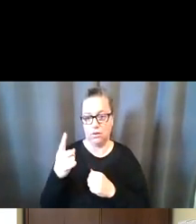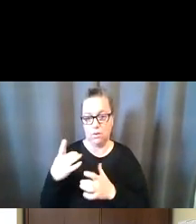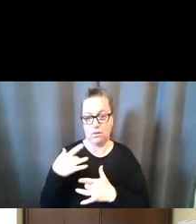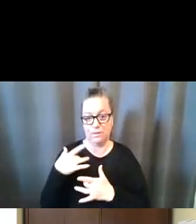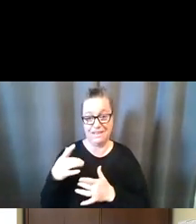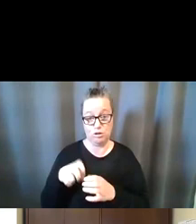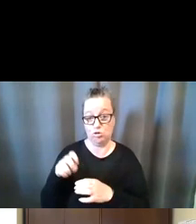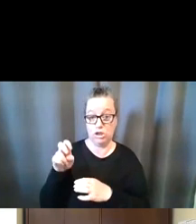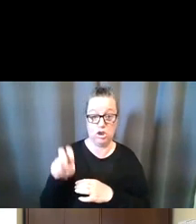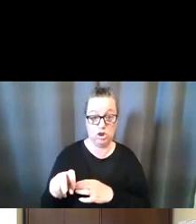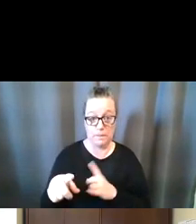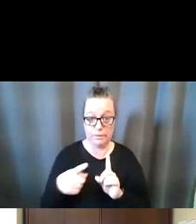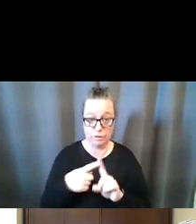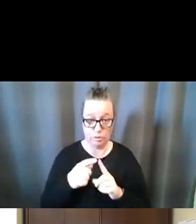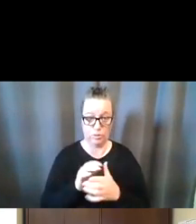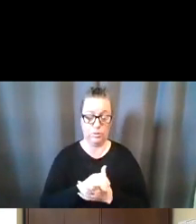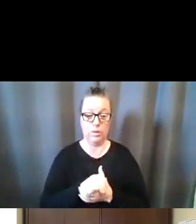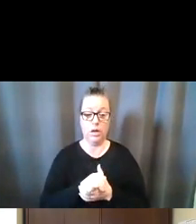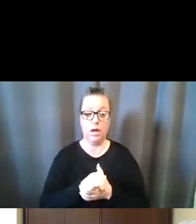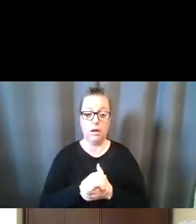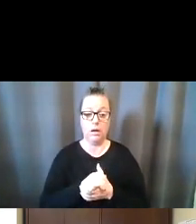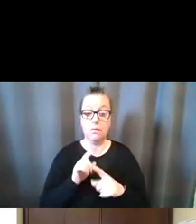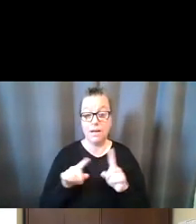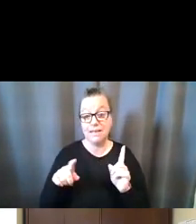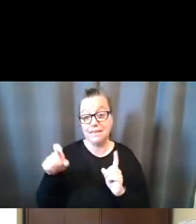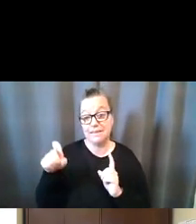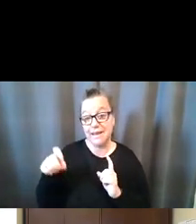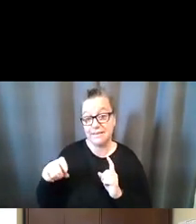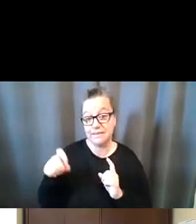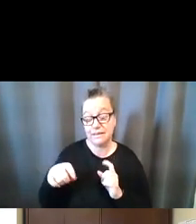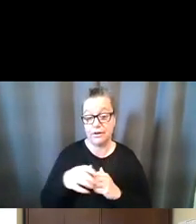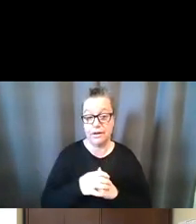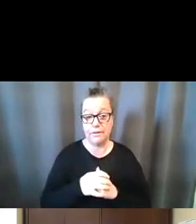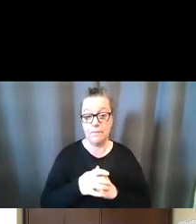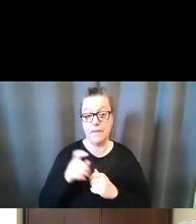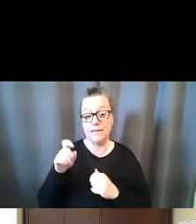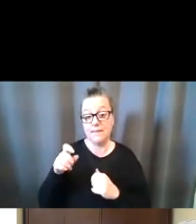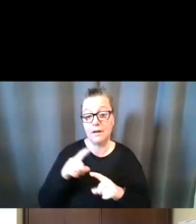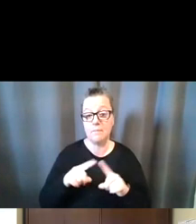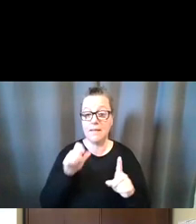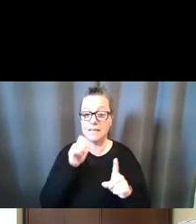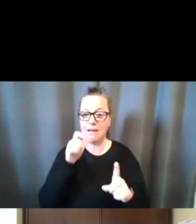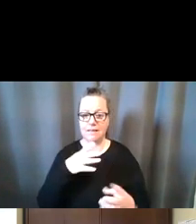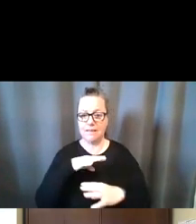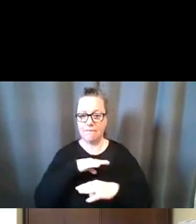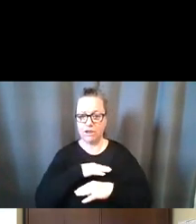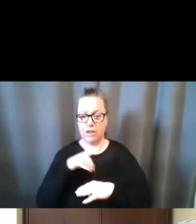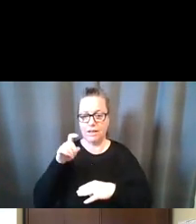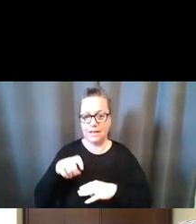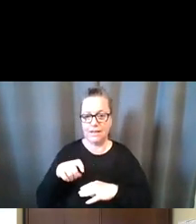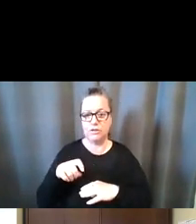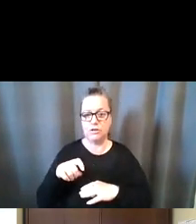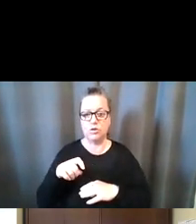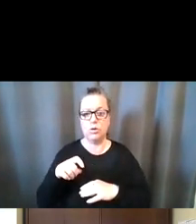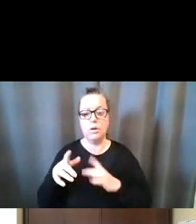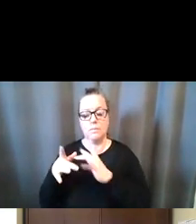jump to, but it's necessary. It's necessary. It's just not sufficient, and it needs to come on the back of